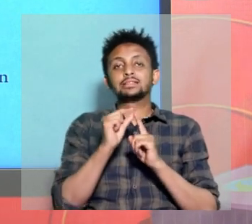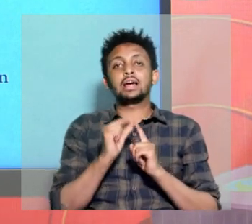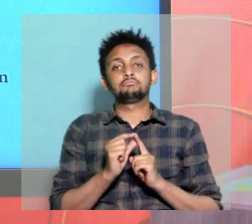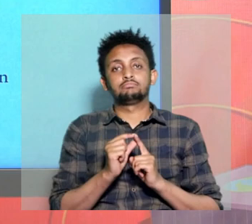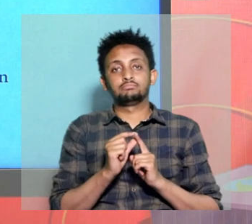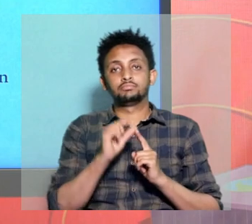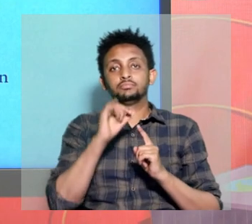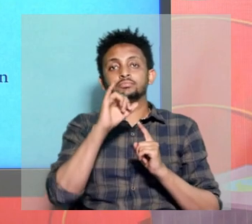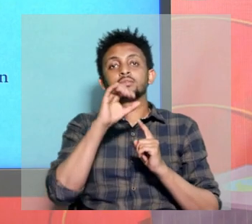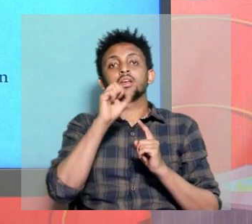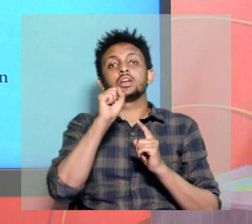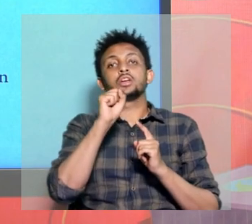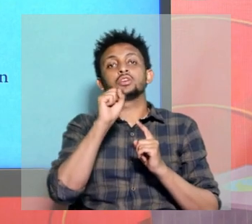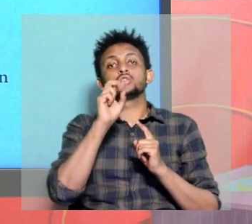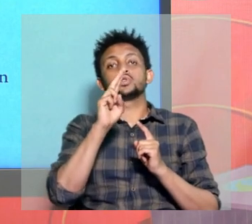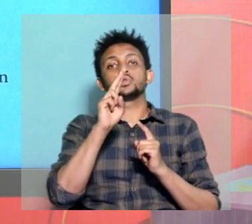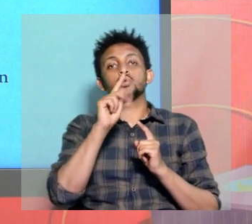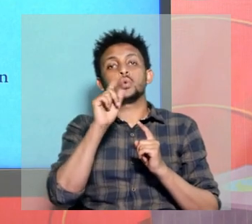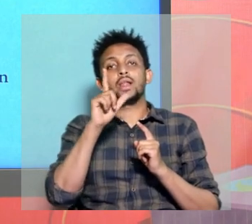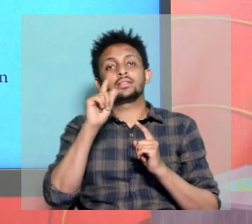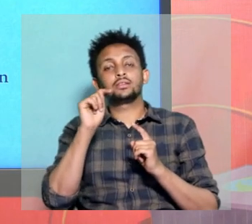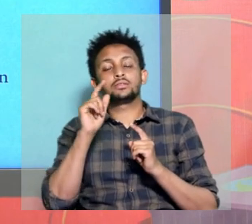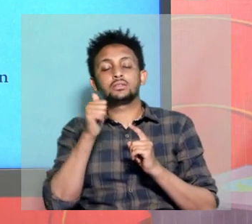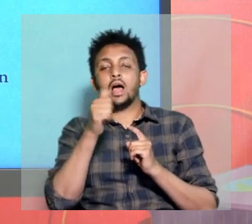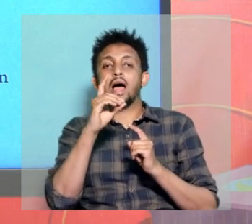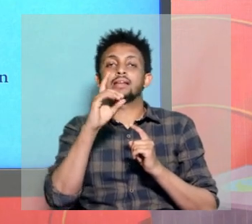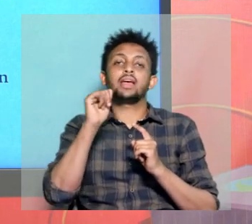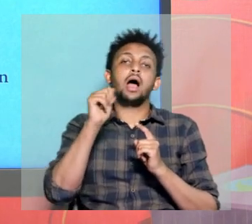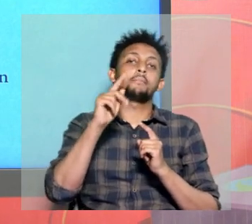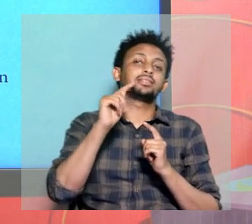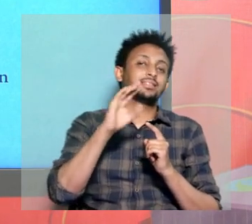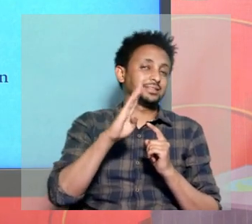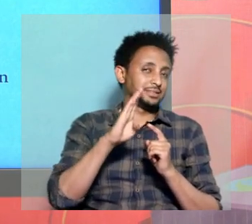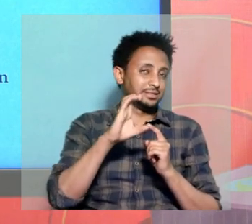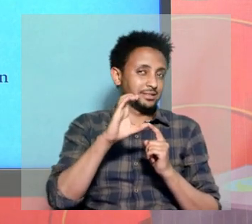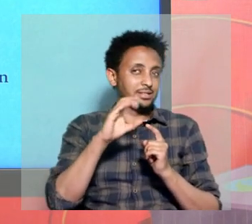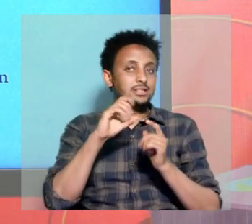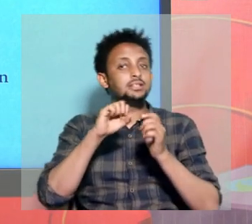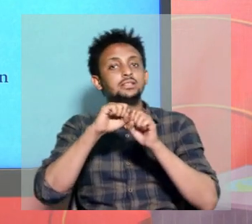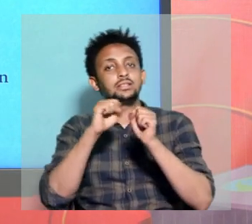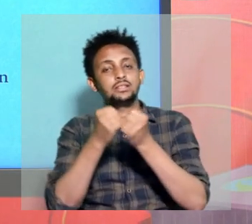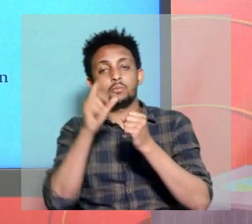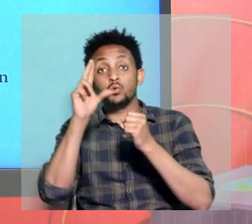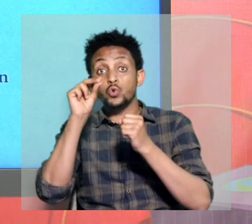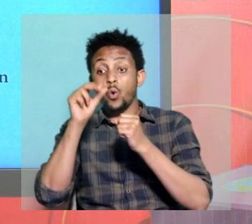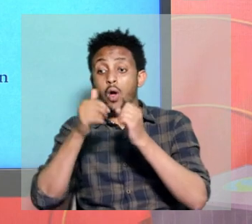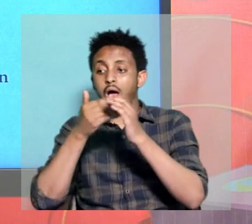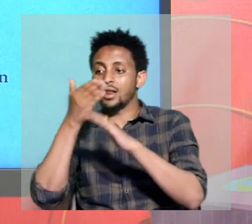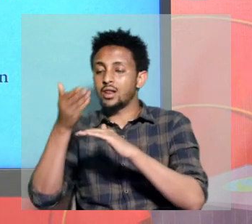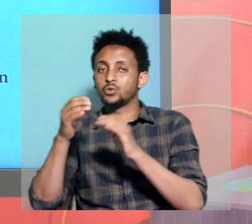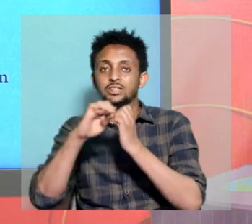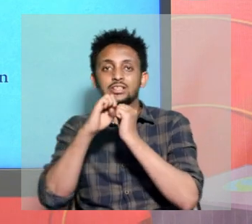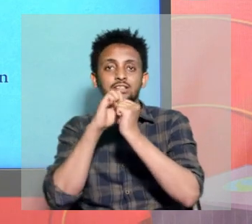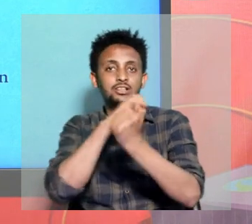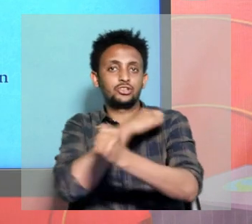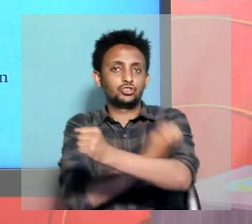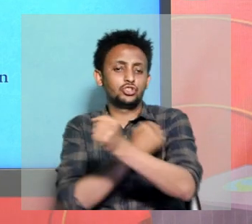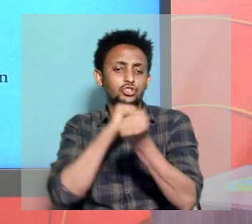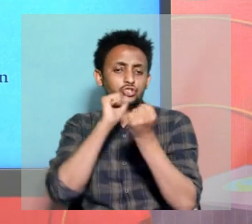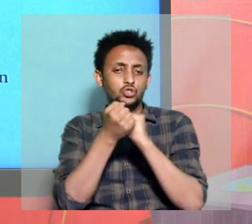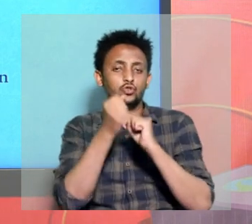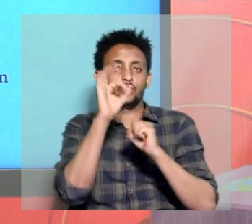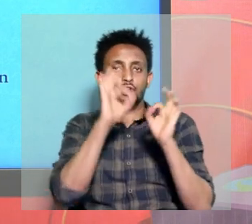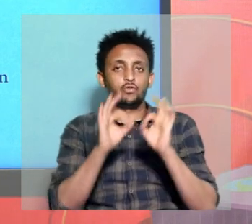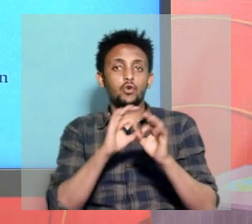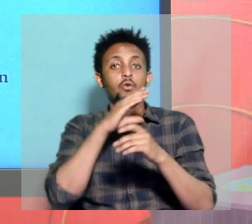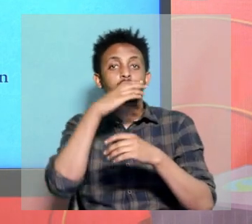that insulator system, later we call this to be adiabatic system, a system which does not allow energy exchange in the form of heat